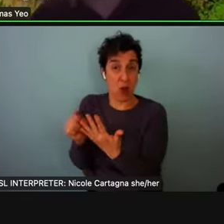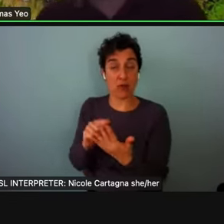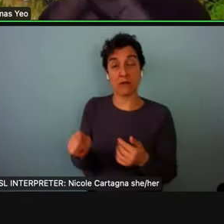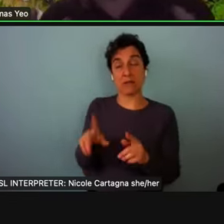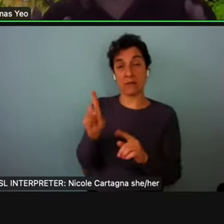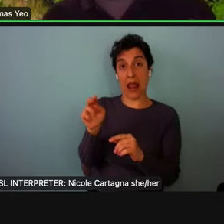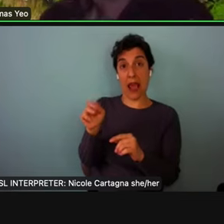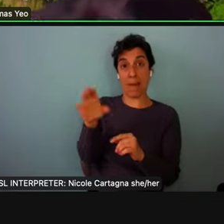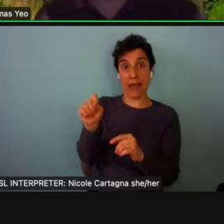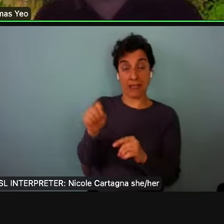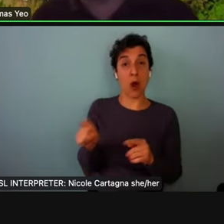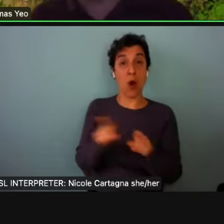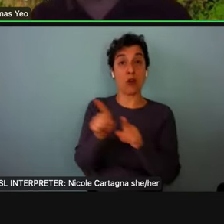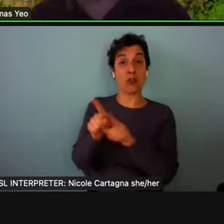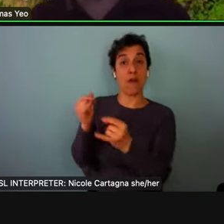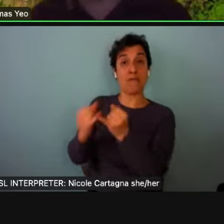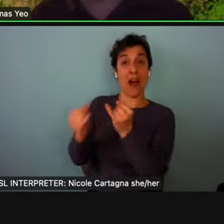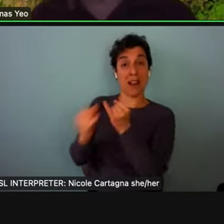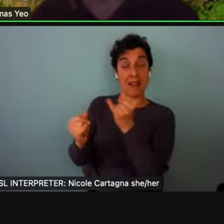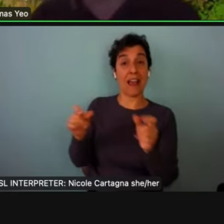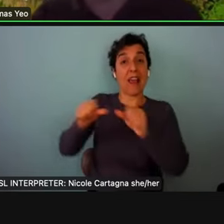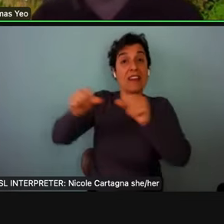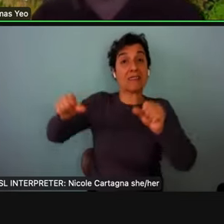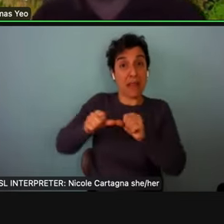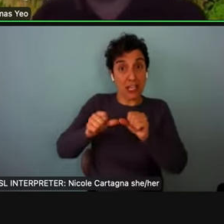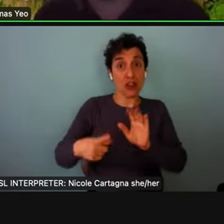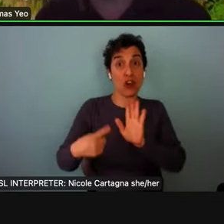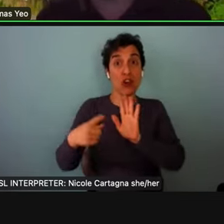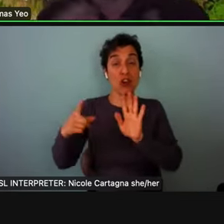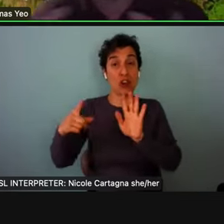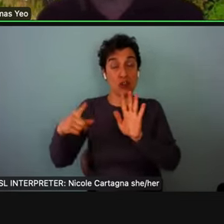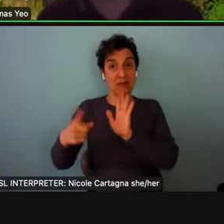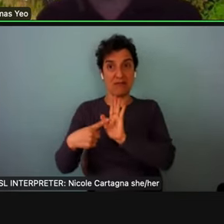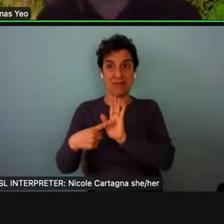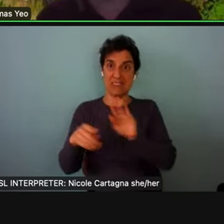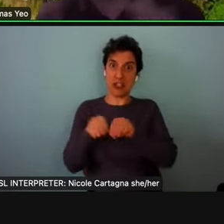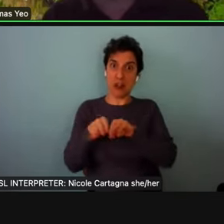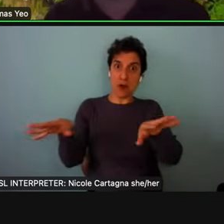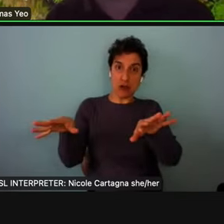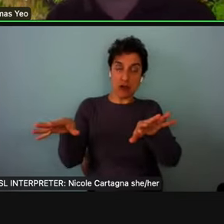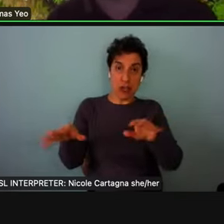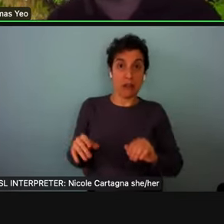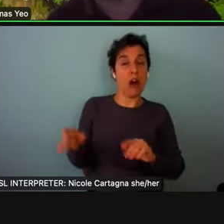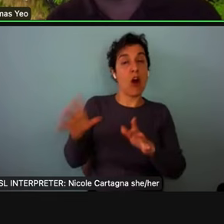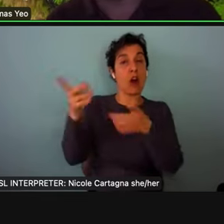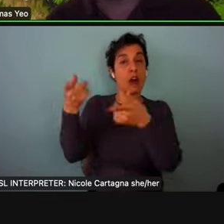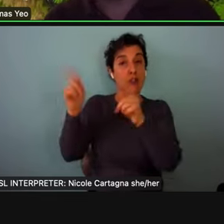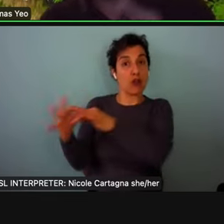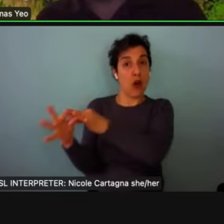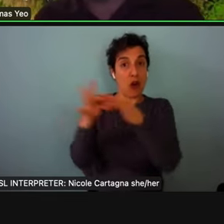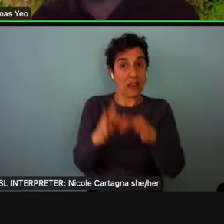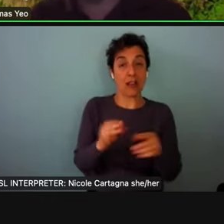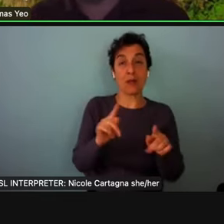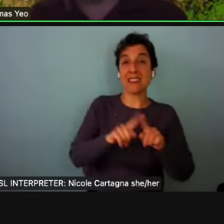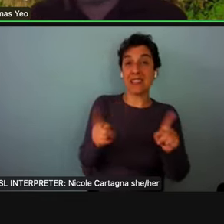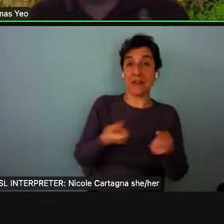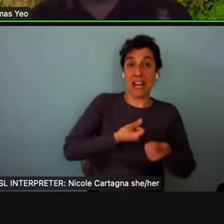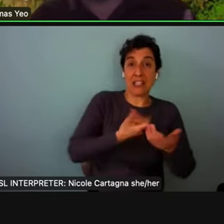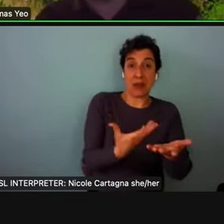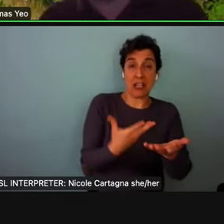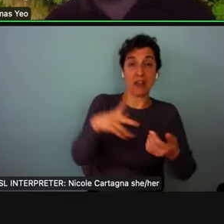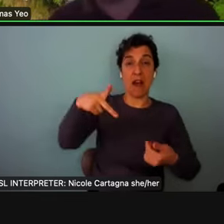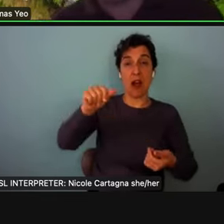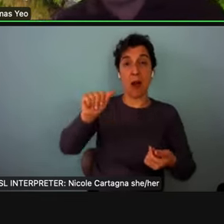Finally, we found that the spatial distribution of sensory motor drivers correlate with a differential expression of parvalbumin